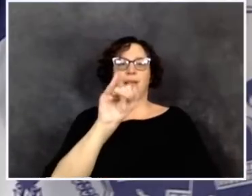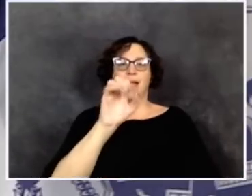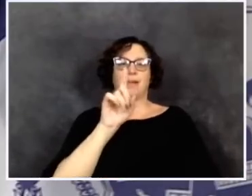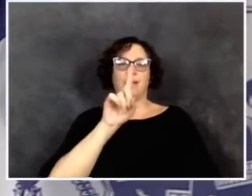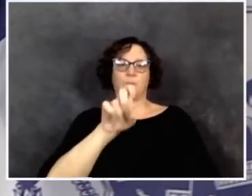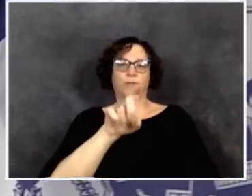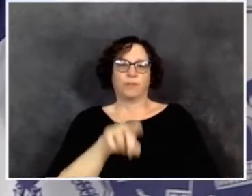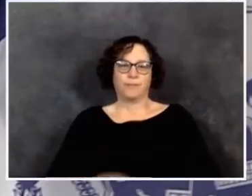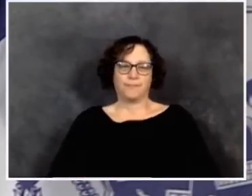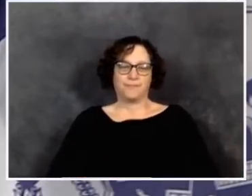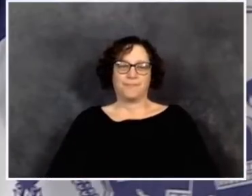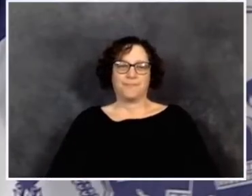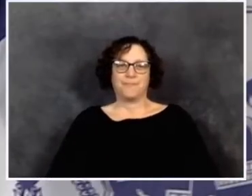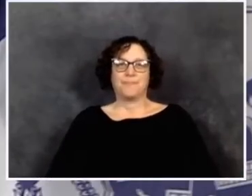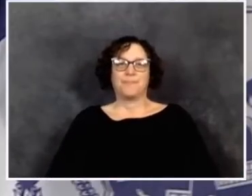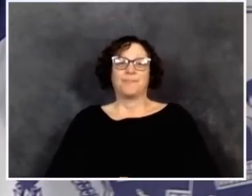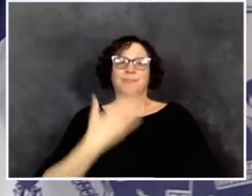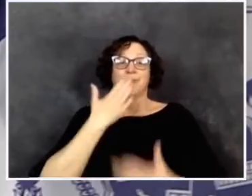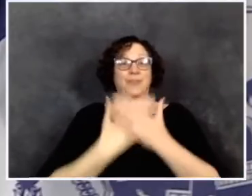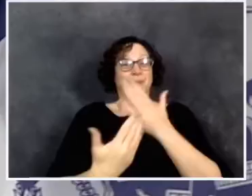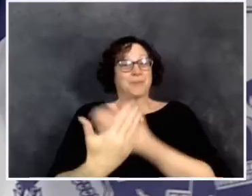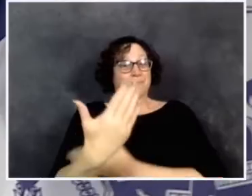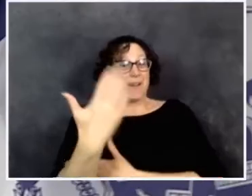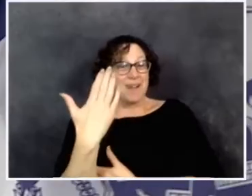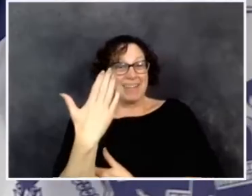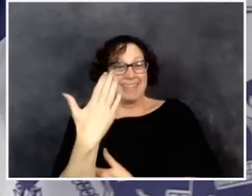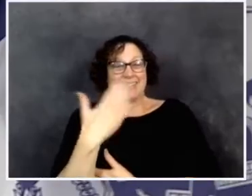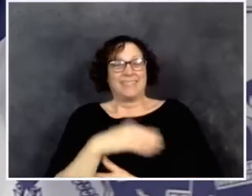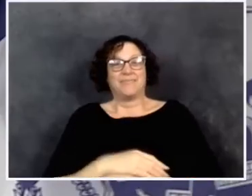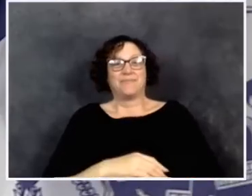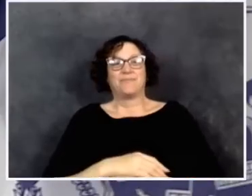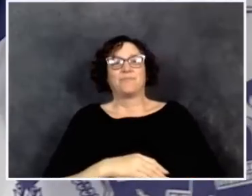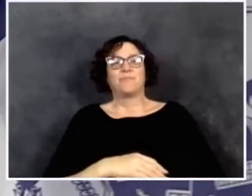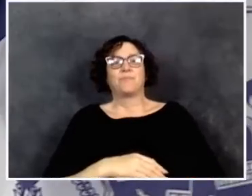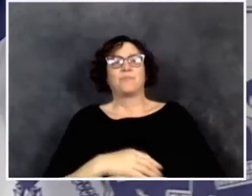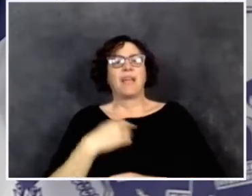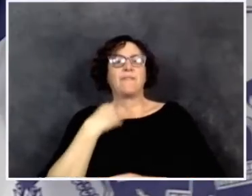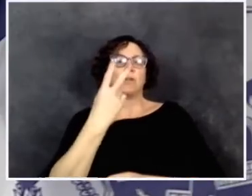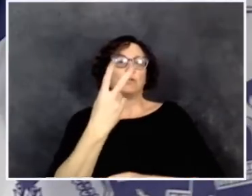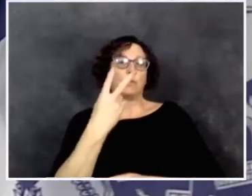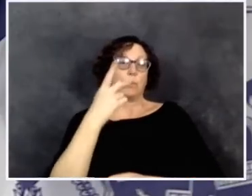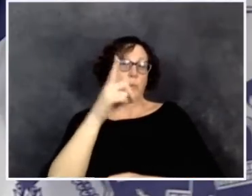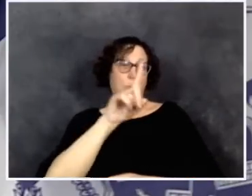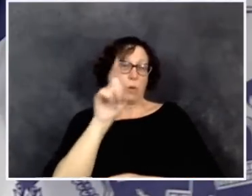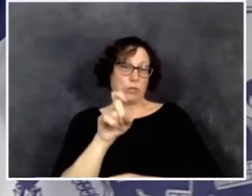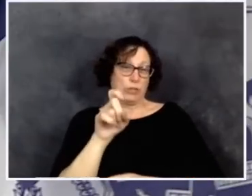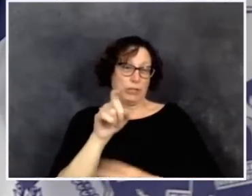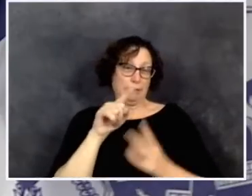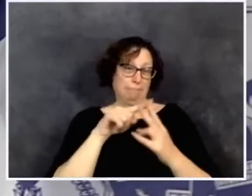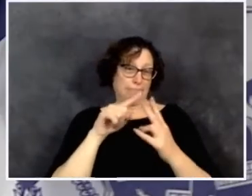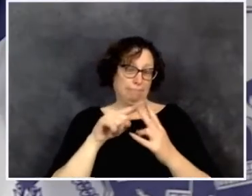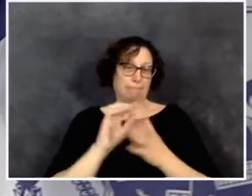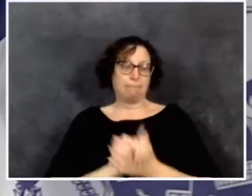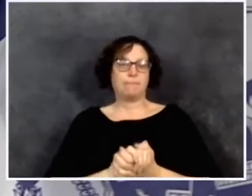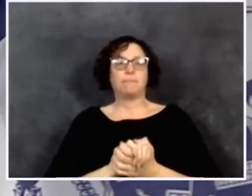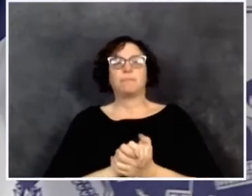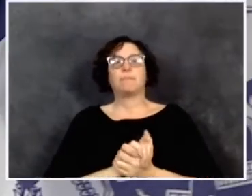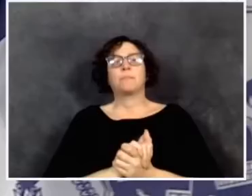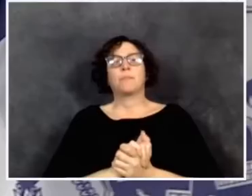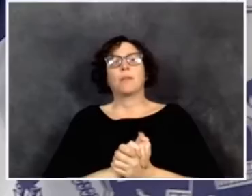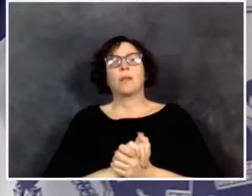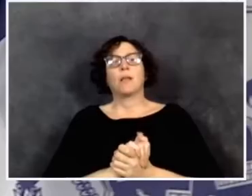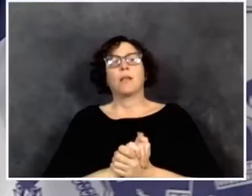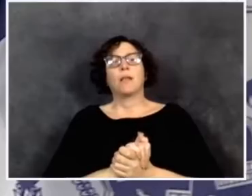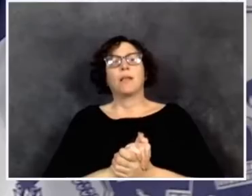a quick two-parter. The first is, will there ever be an opportunity for people who never tested positive because they couldn't get tests or they didn't want to waste tests for